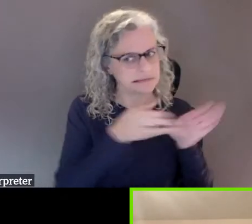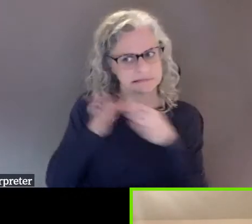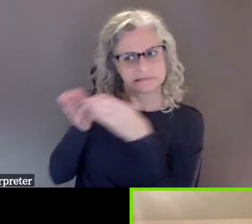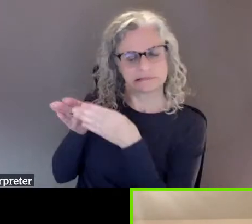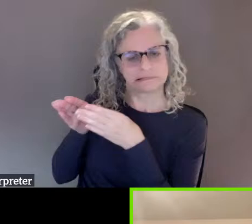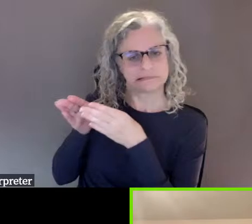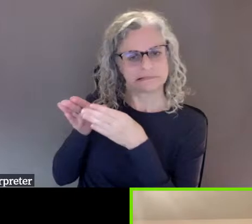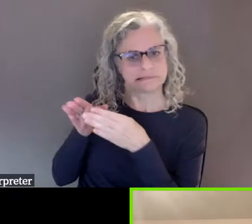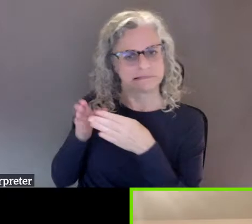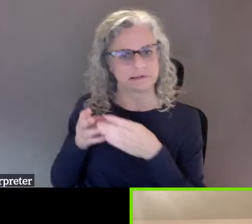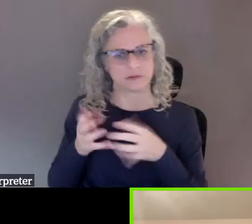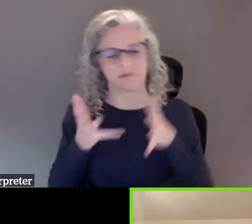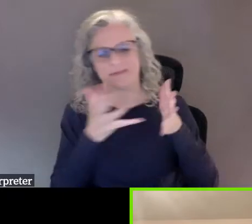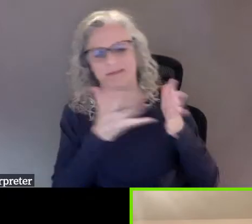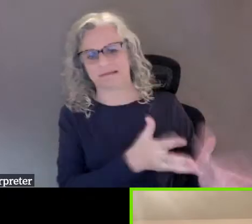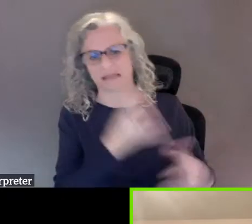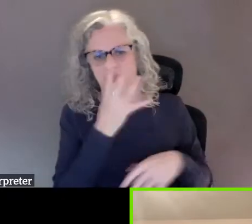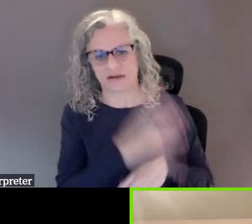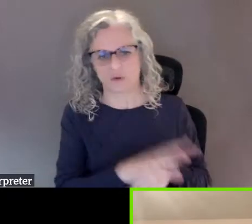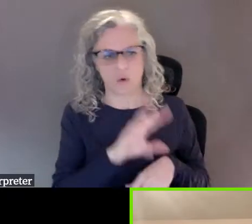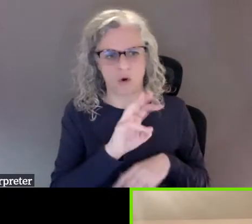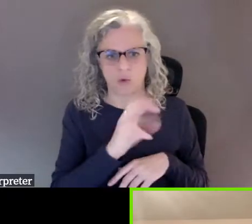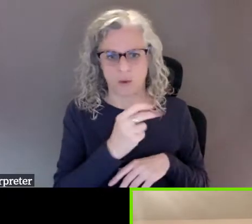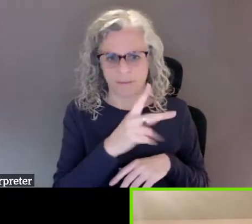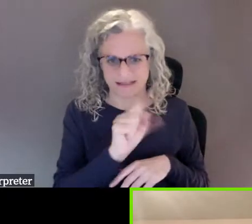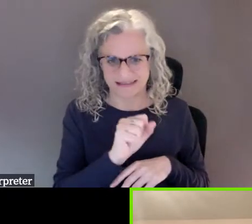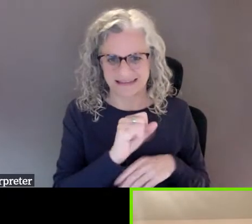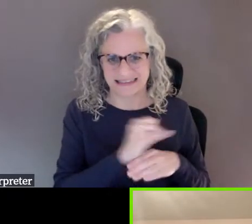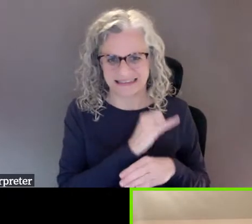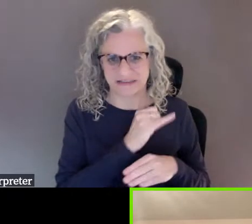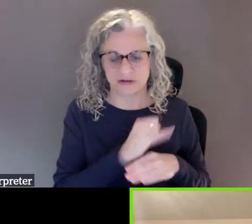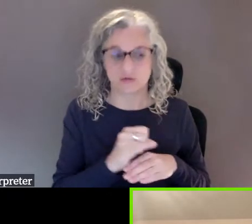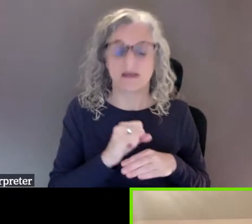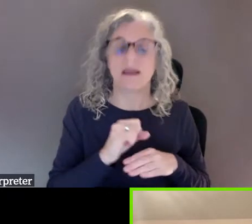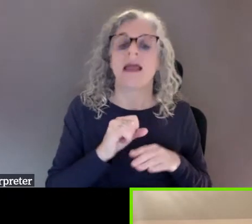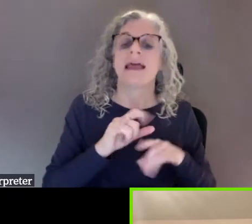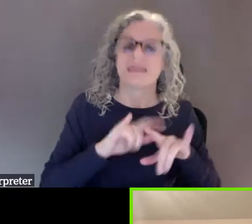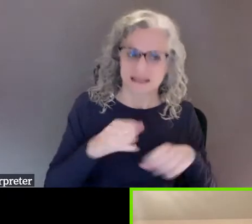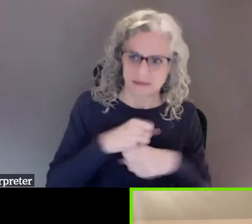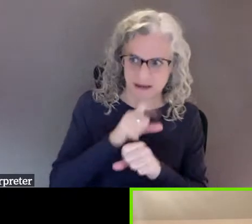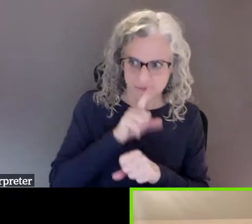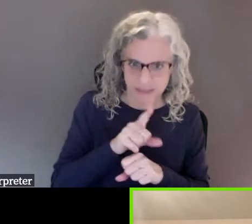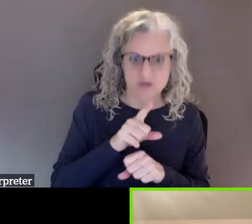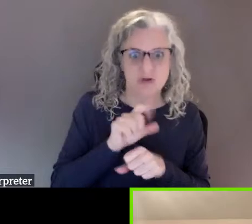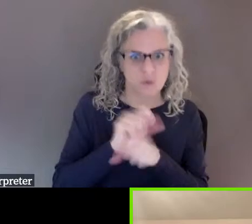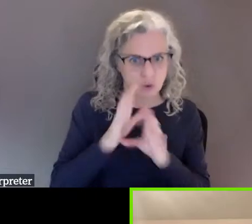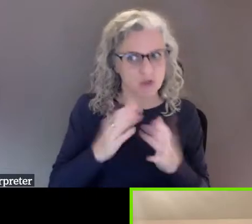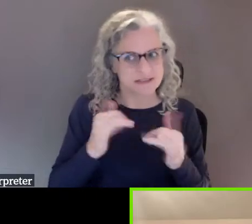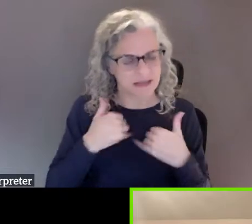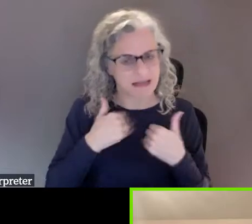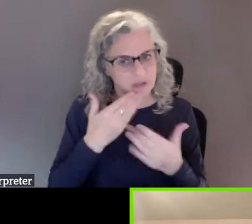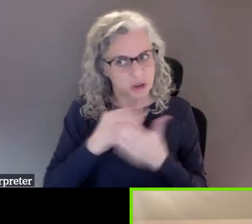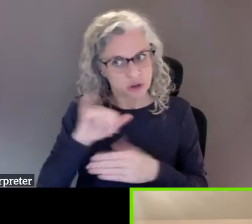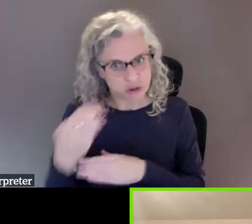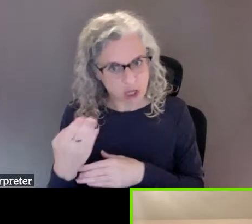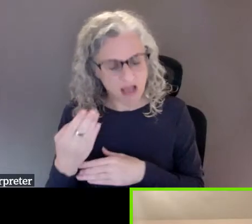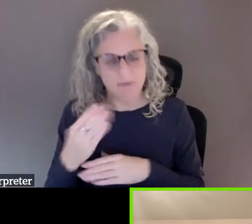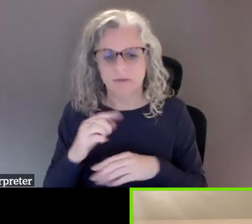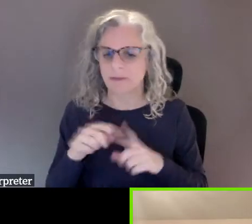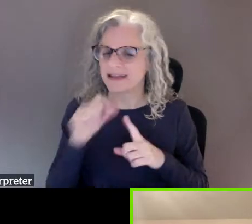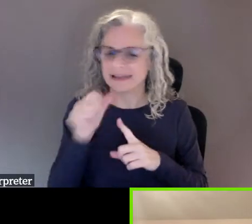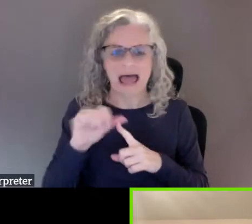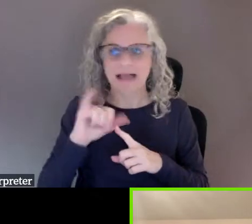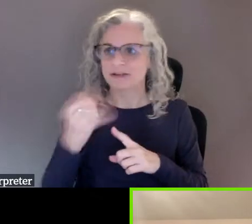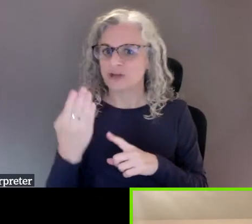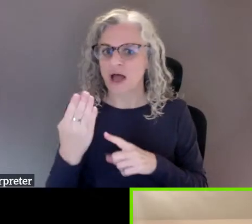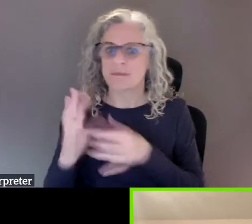we make sure that these workers still have good jobs and that their livelihoods aren't threatened, but that their livelihoods are not tied to killing other